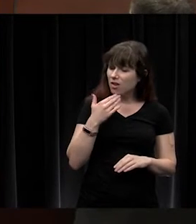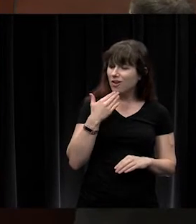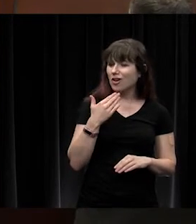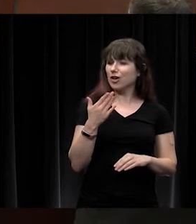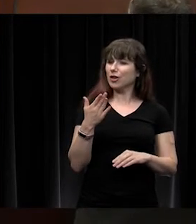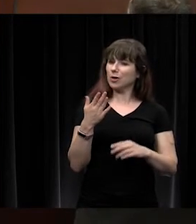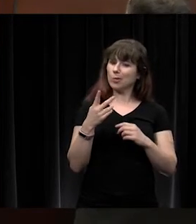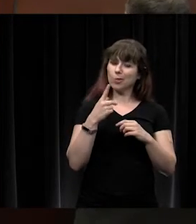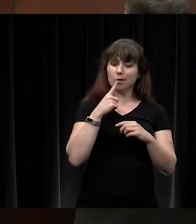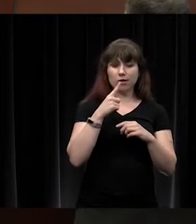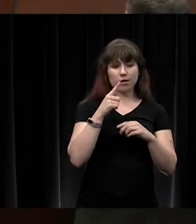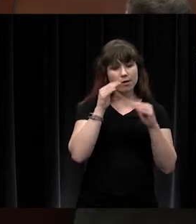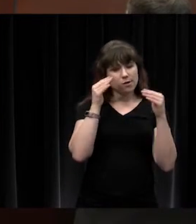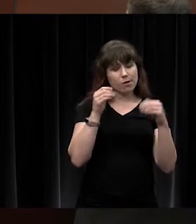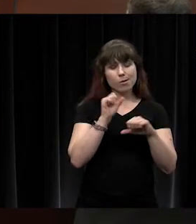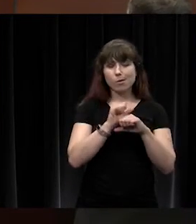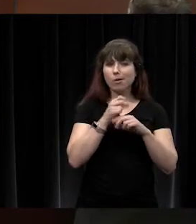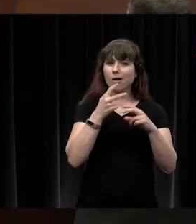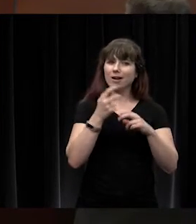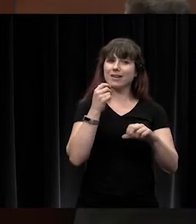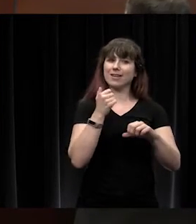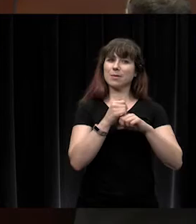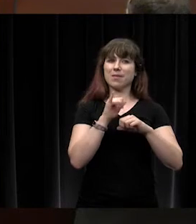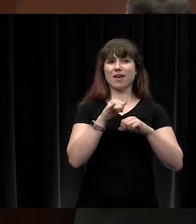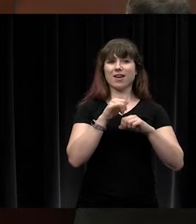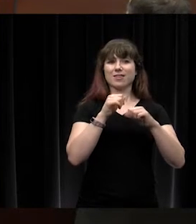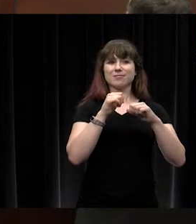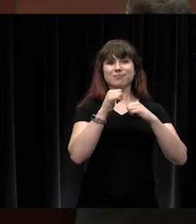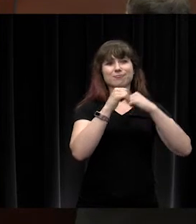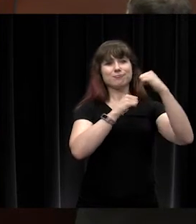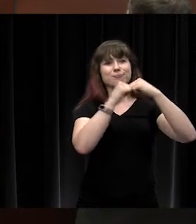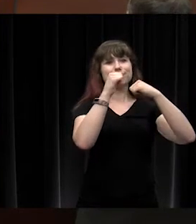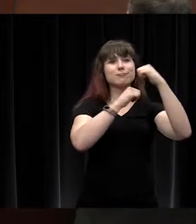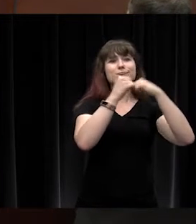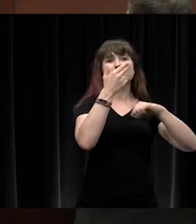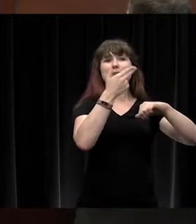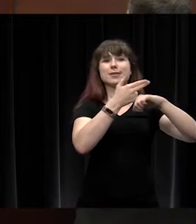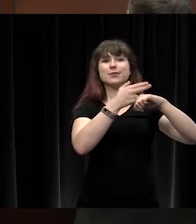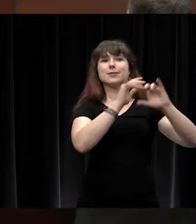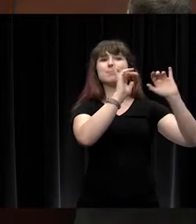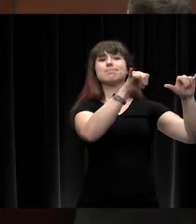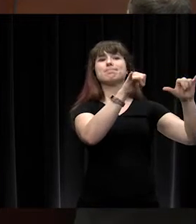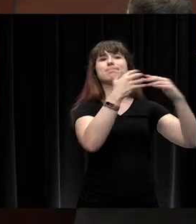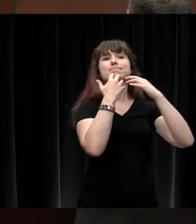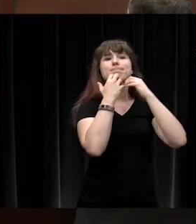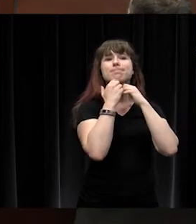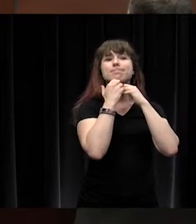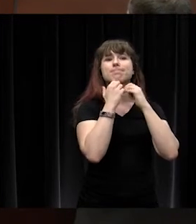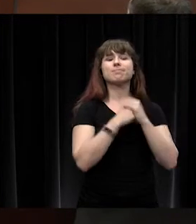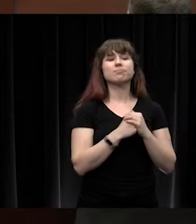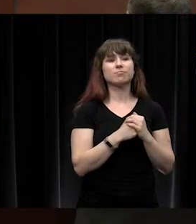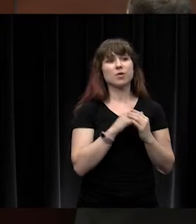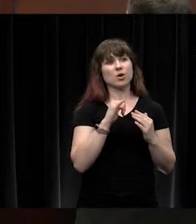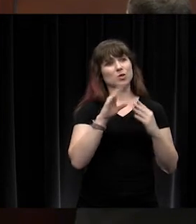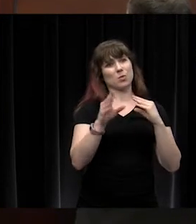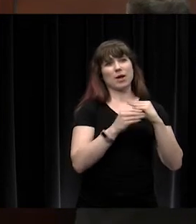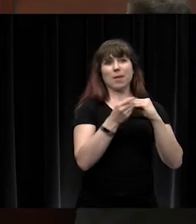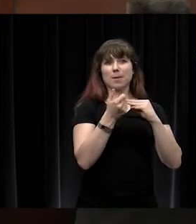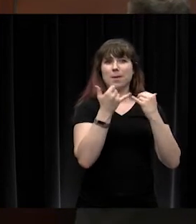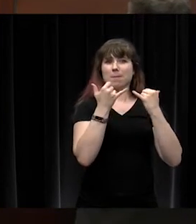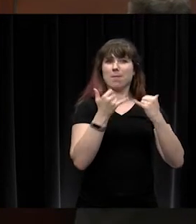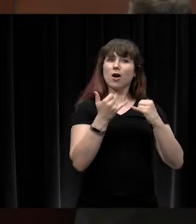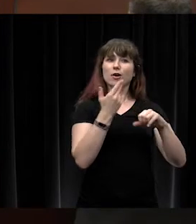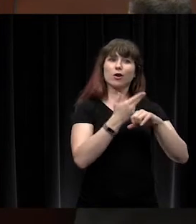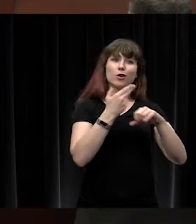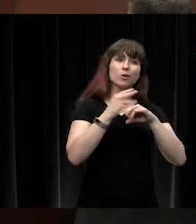the architectural, nostalgia or history intact, and then also bring in new modern tone. So it was really good. I like